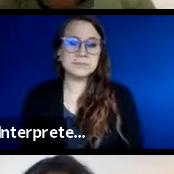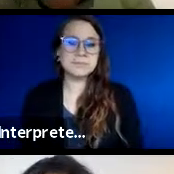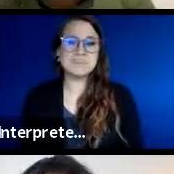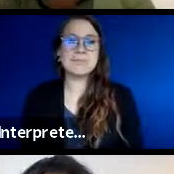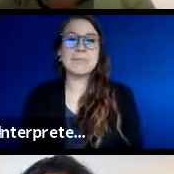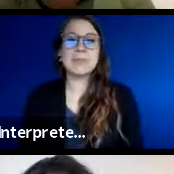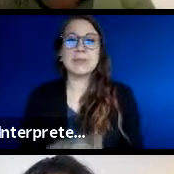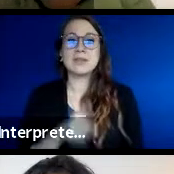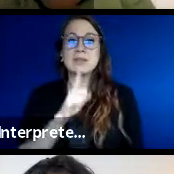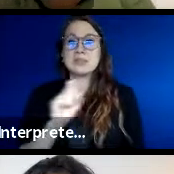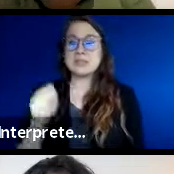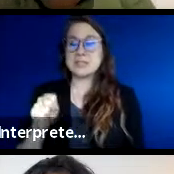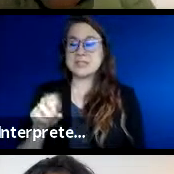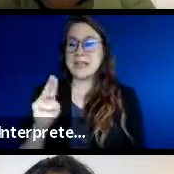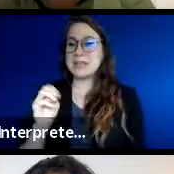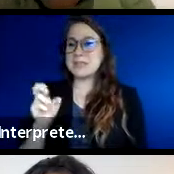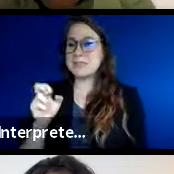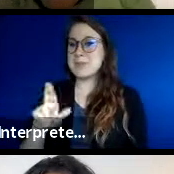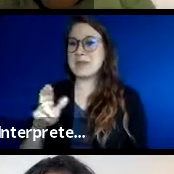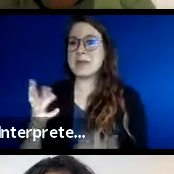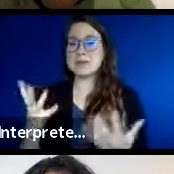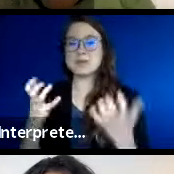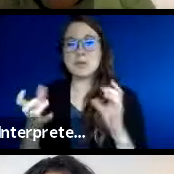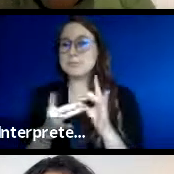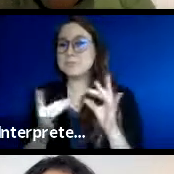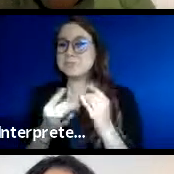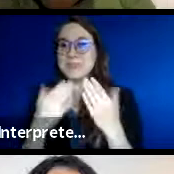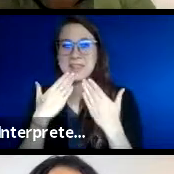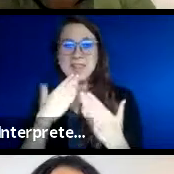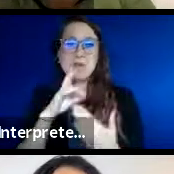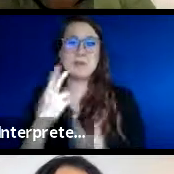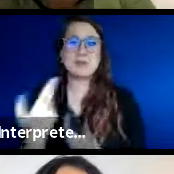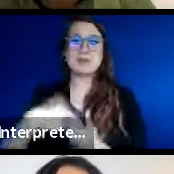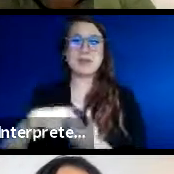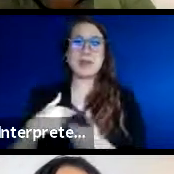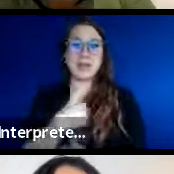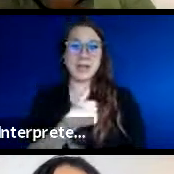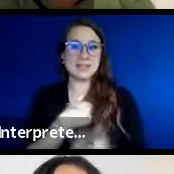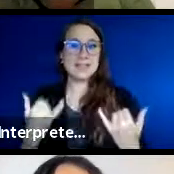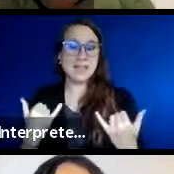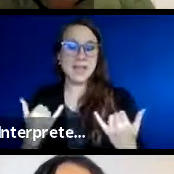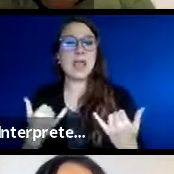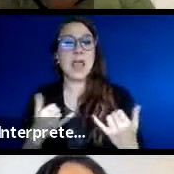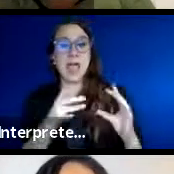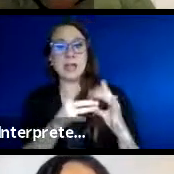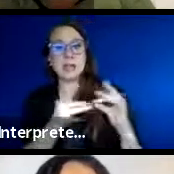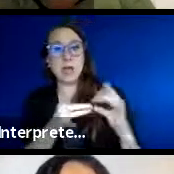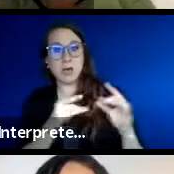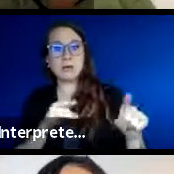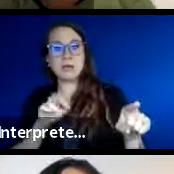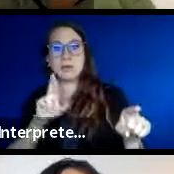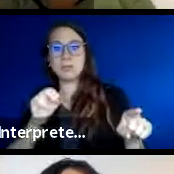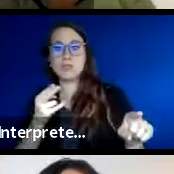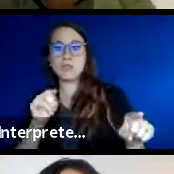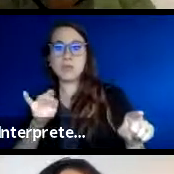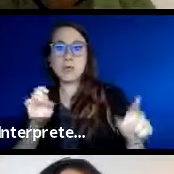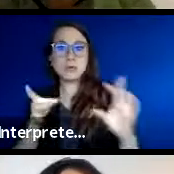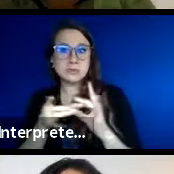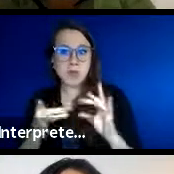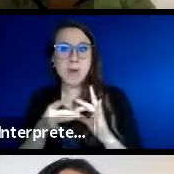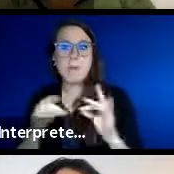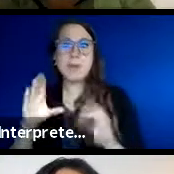Sure, Mayor Bowser, I just wanted to say thank you for joining us today, and also echoing Commissioner Rhodes' comments about